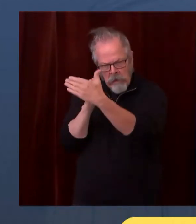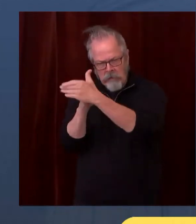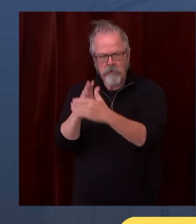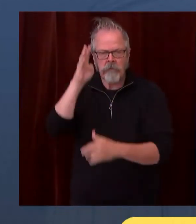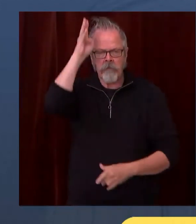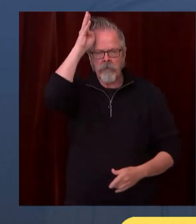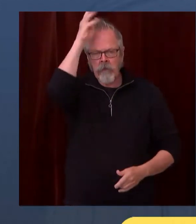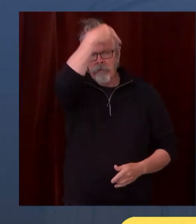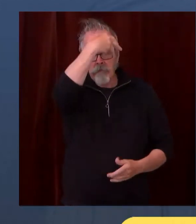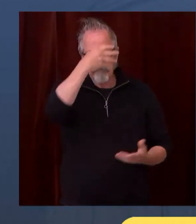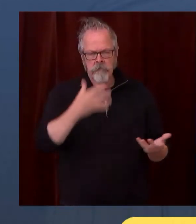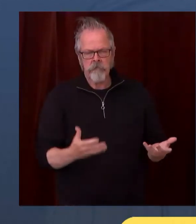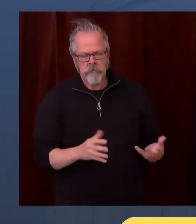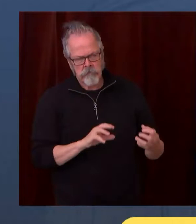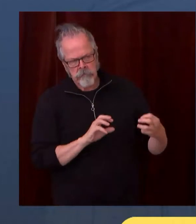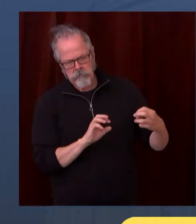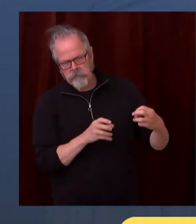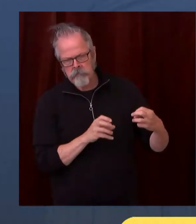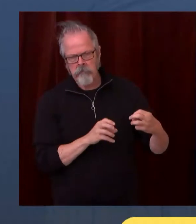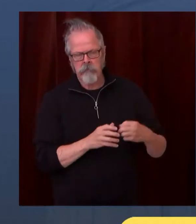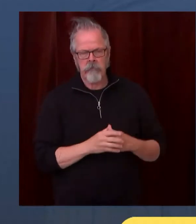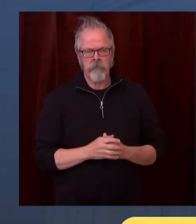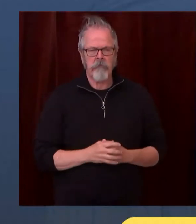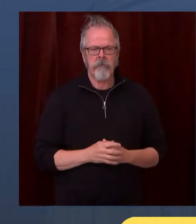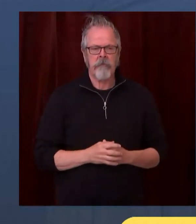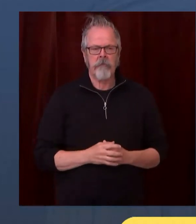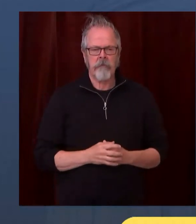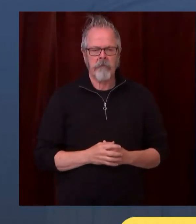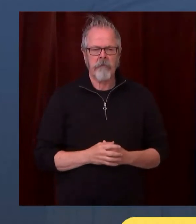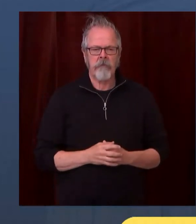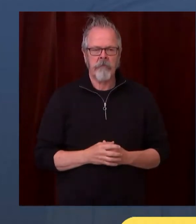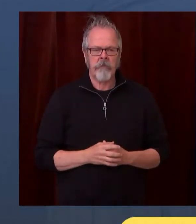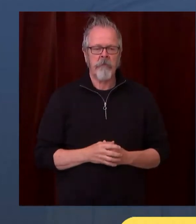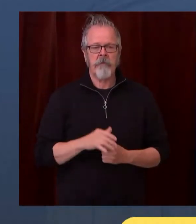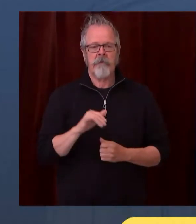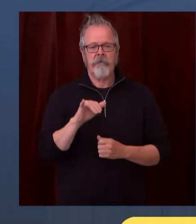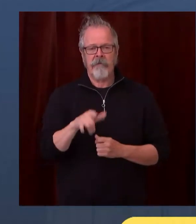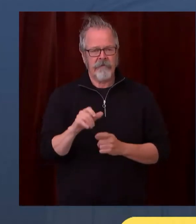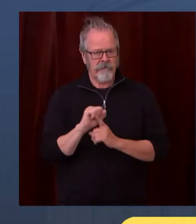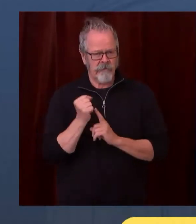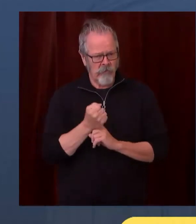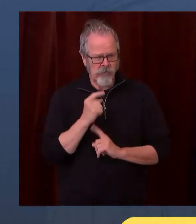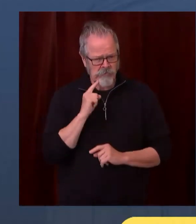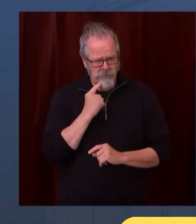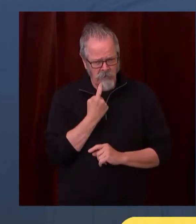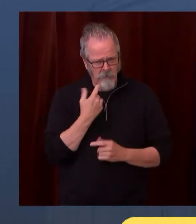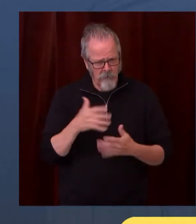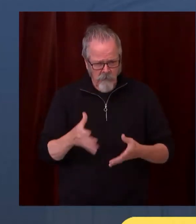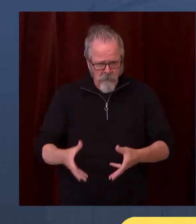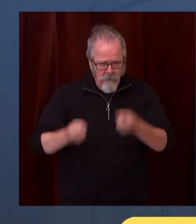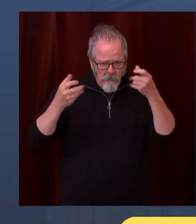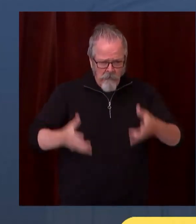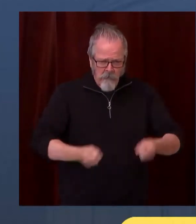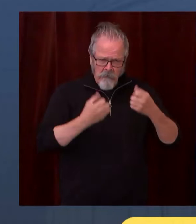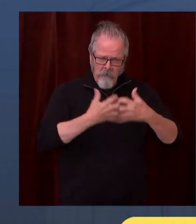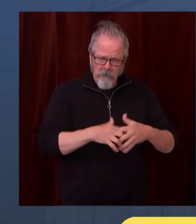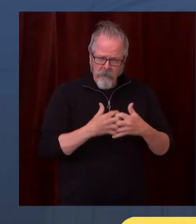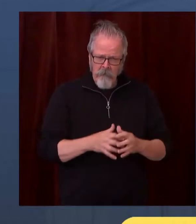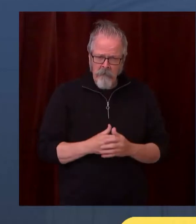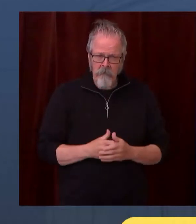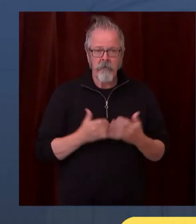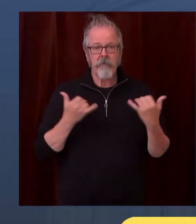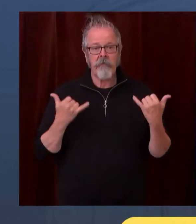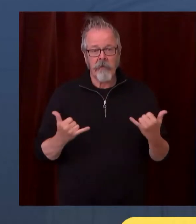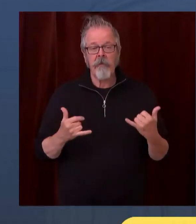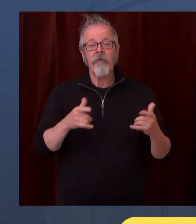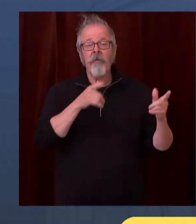post office postmaster who got caught with his hand in the cookie jar has now said that he will cease and desist